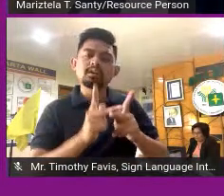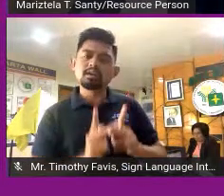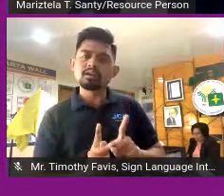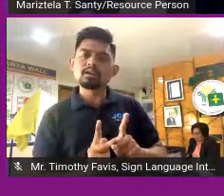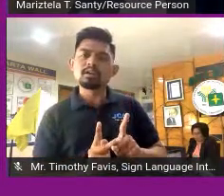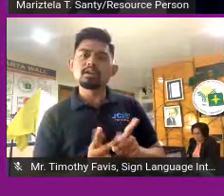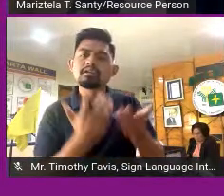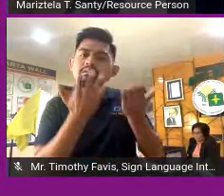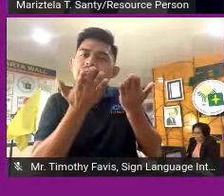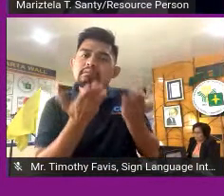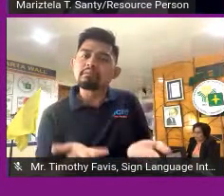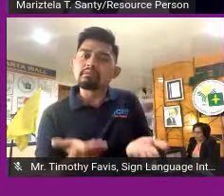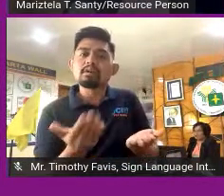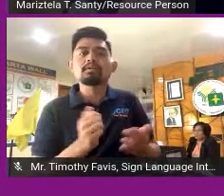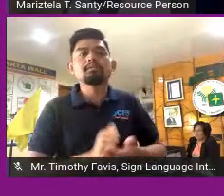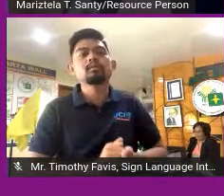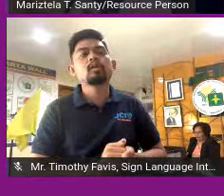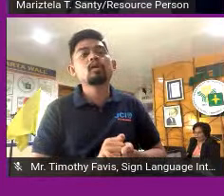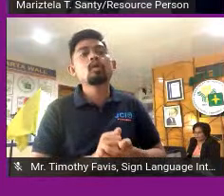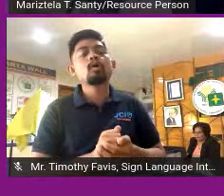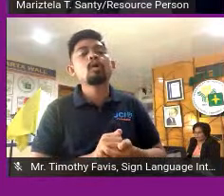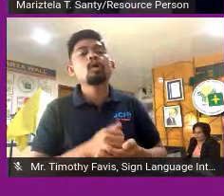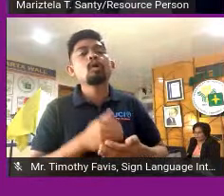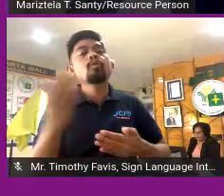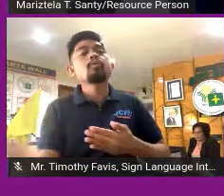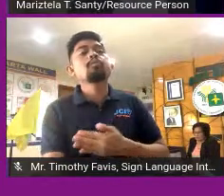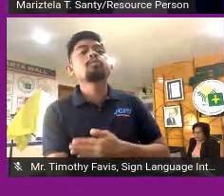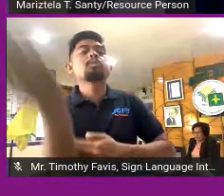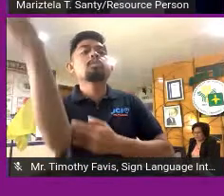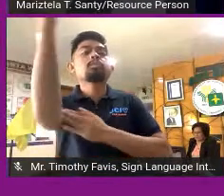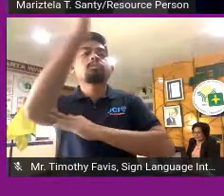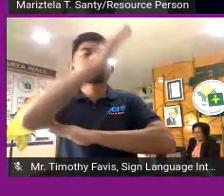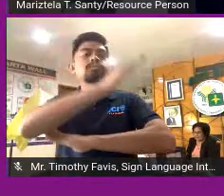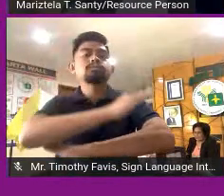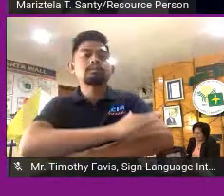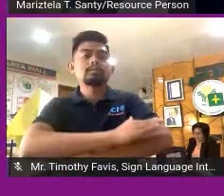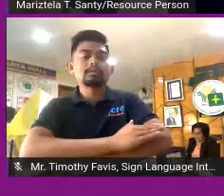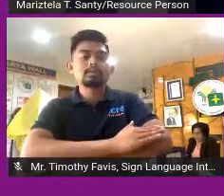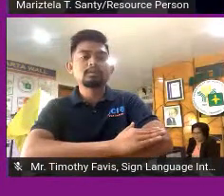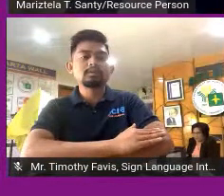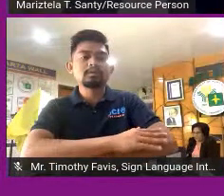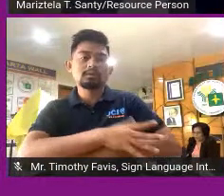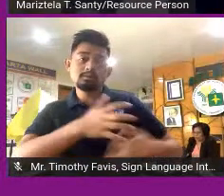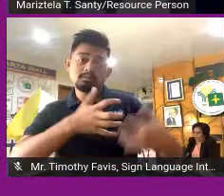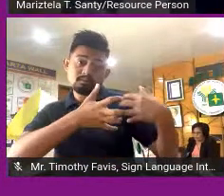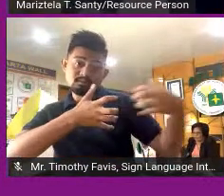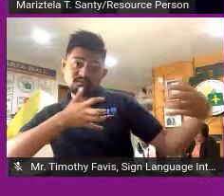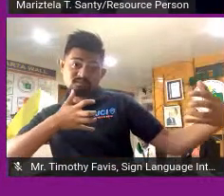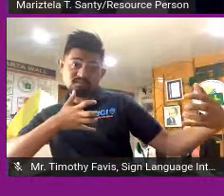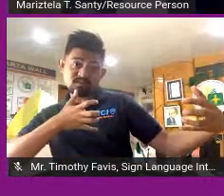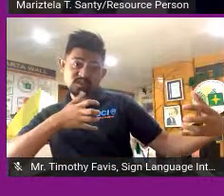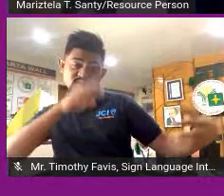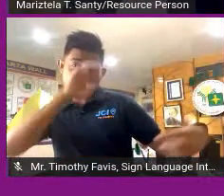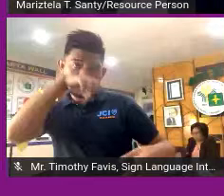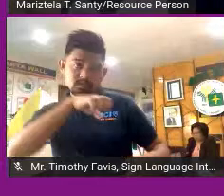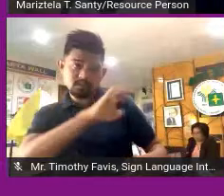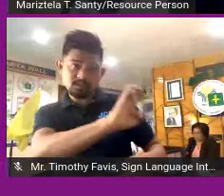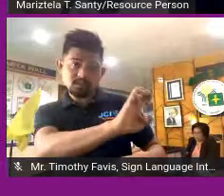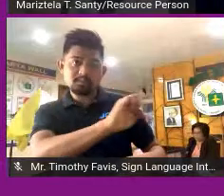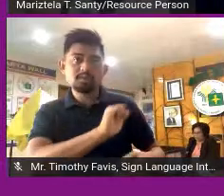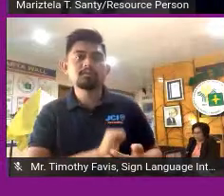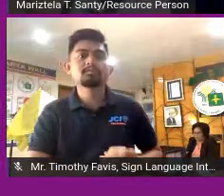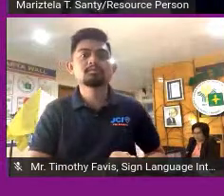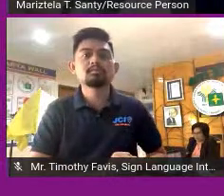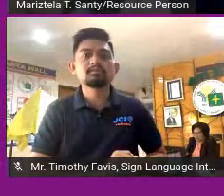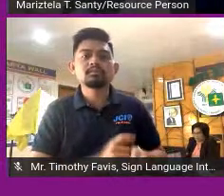very heavy rope. All day long, the elephants try to get rid of it. whine, tug at it, and some of